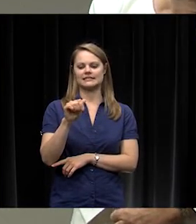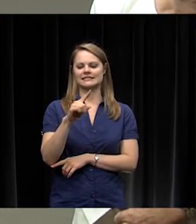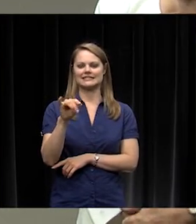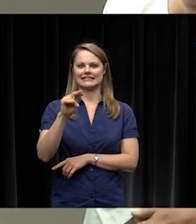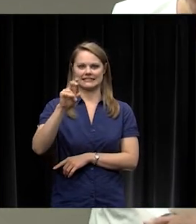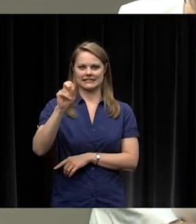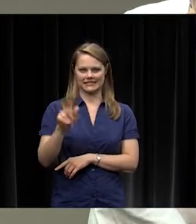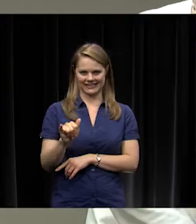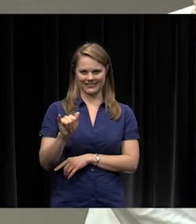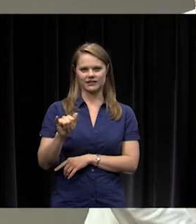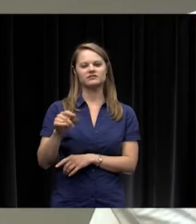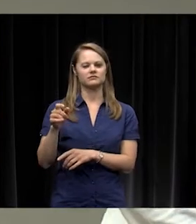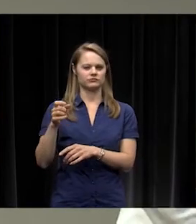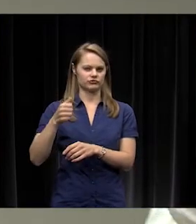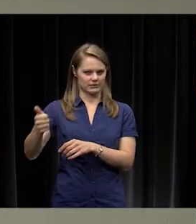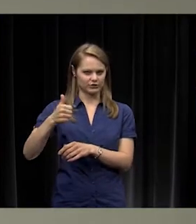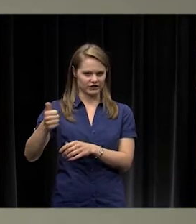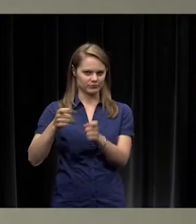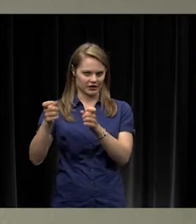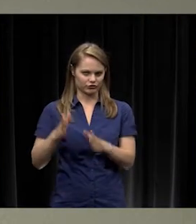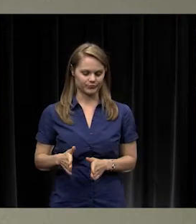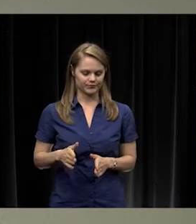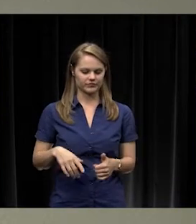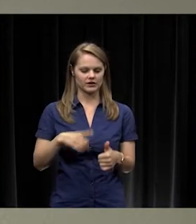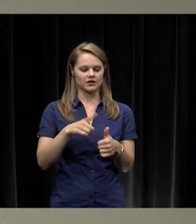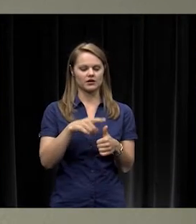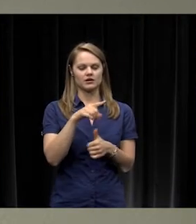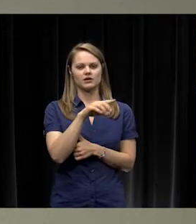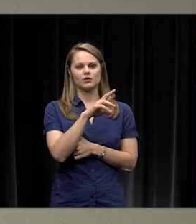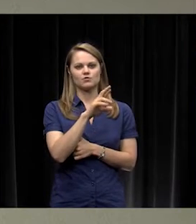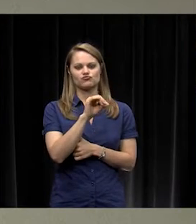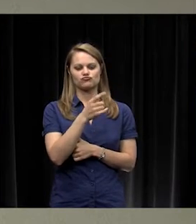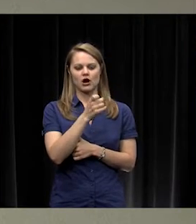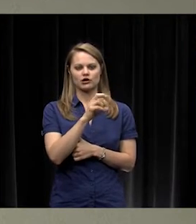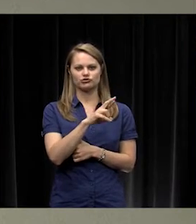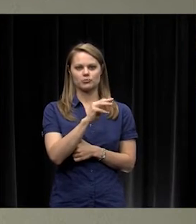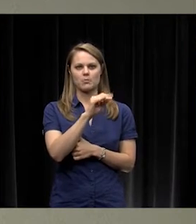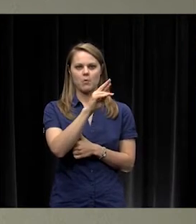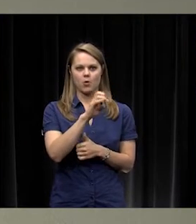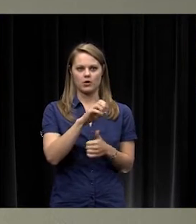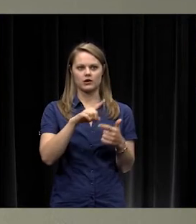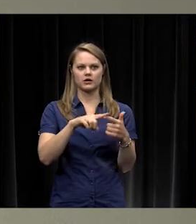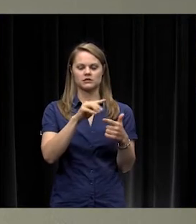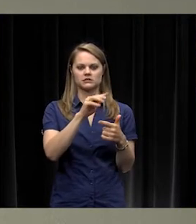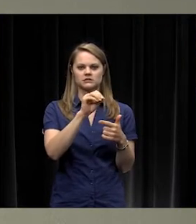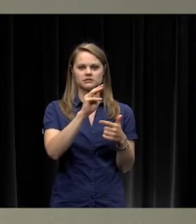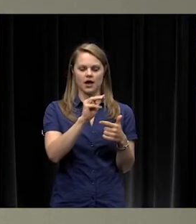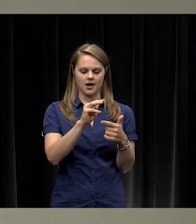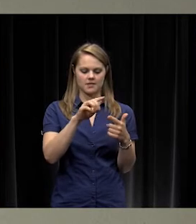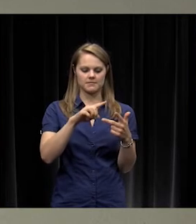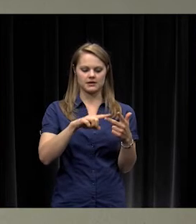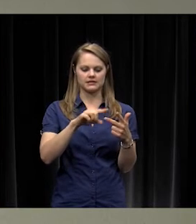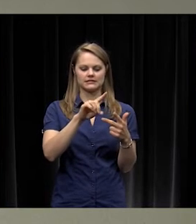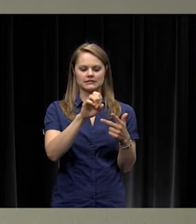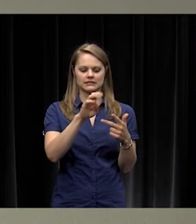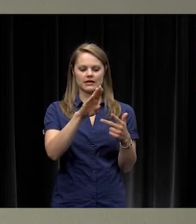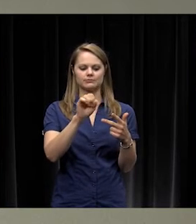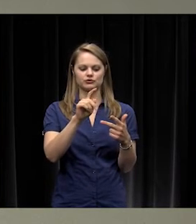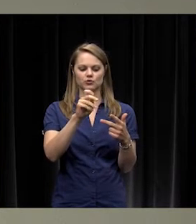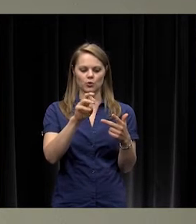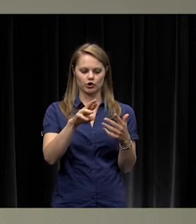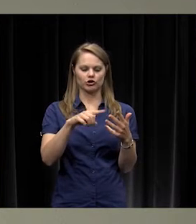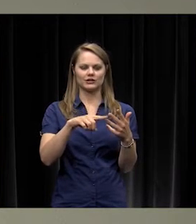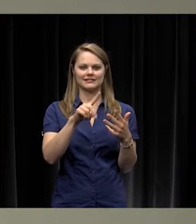from First Student, Roger Moore, John Billigmeyer, Tom Grindinger, Deb Stoker, and